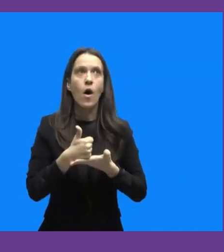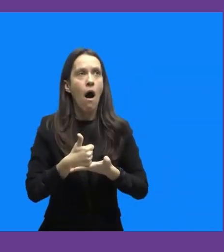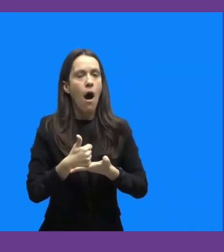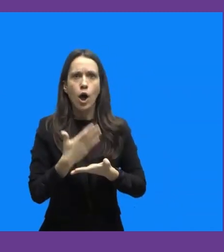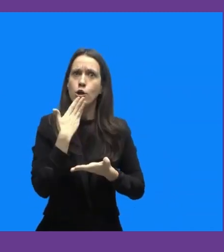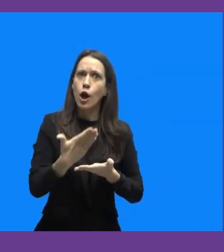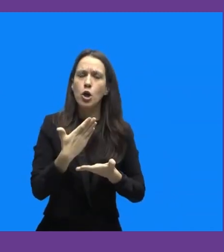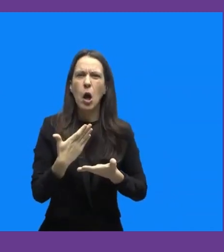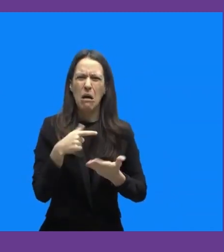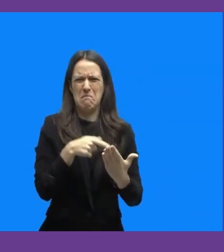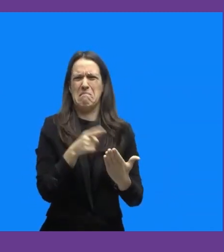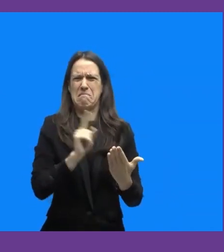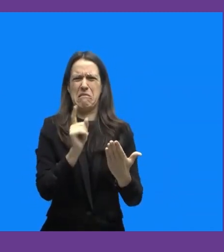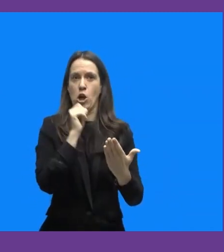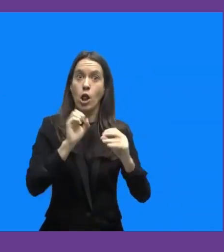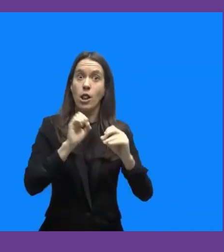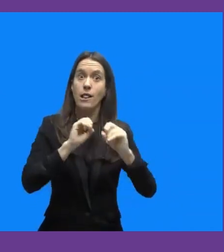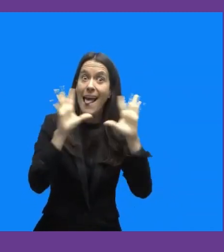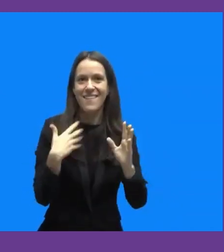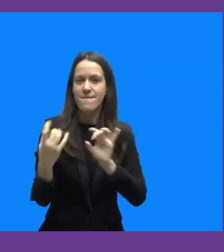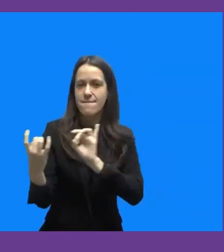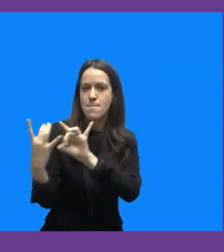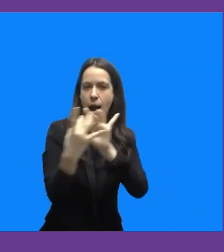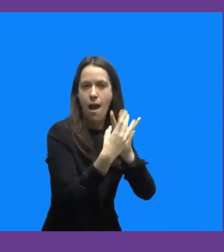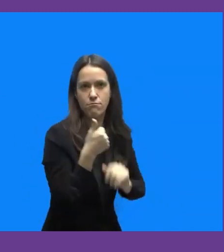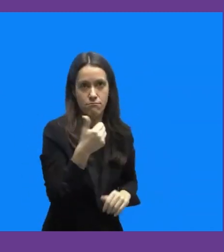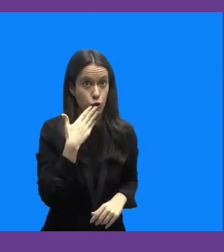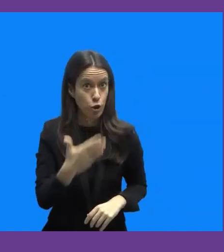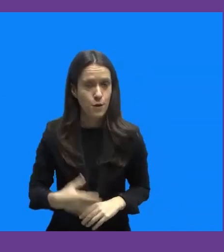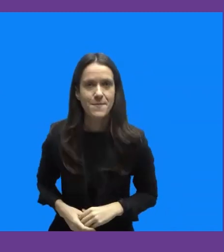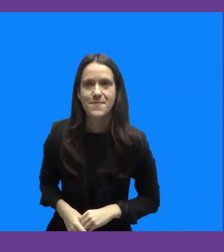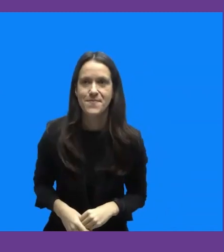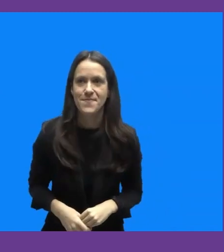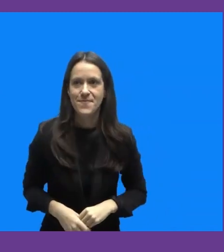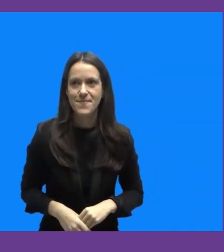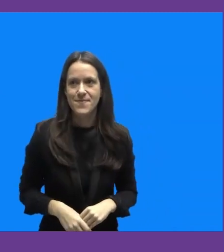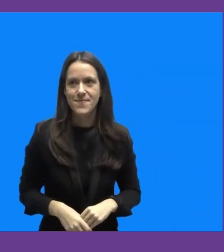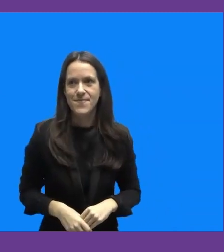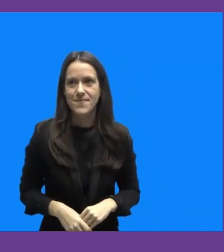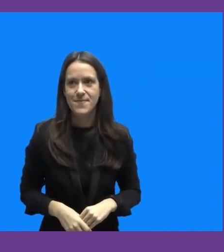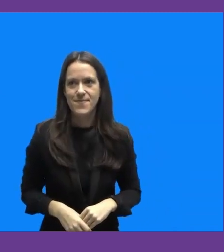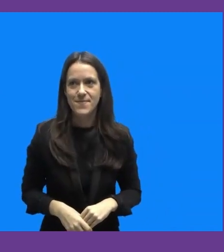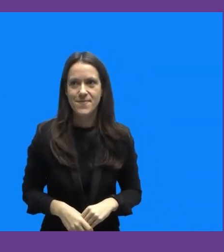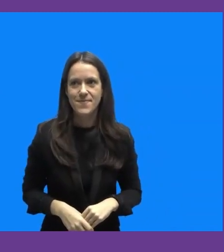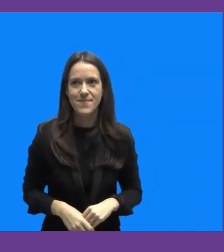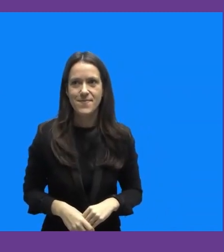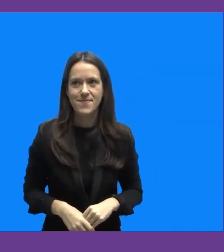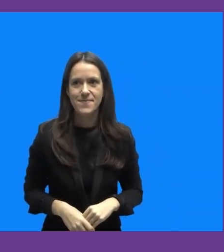interesting. I think I covered the... Yeah, I think that was a good coverage of the